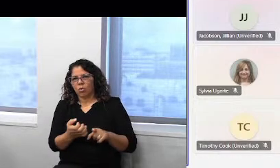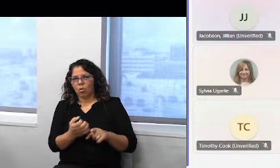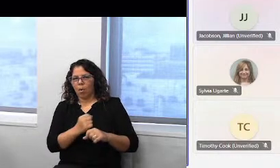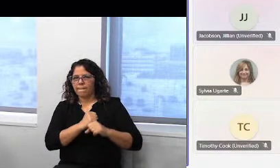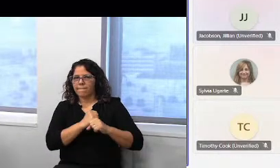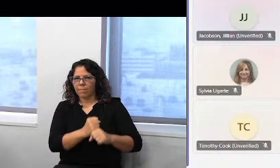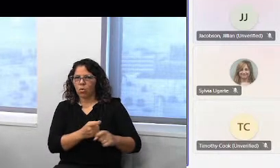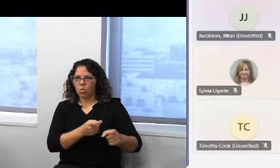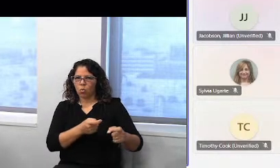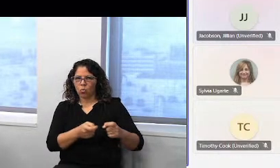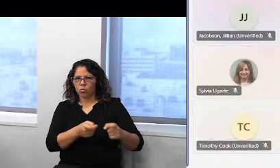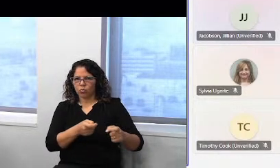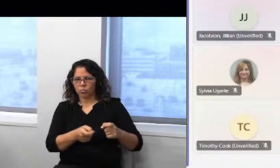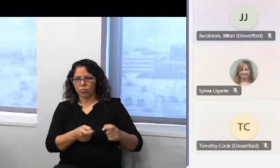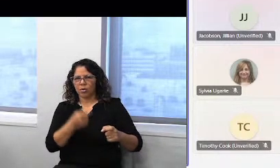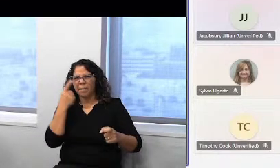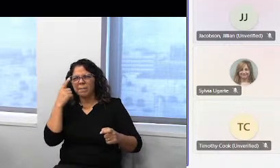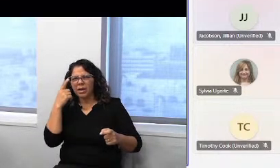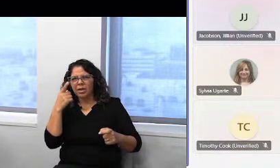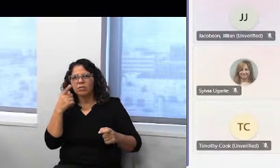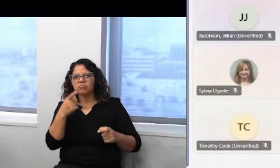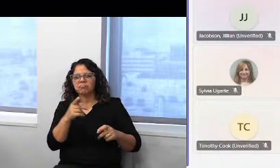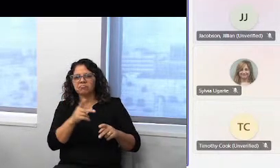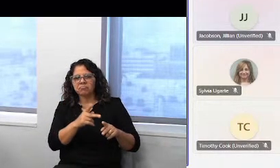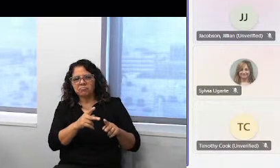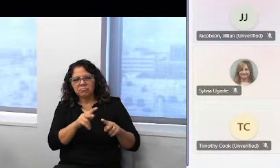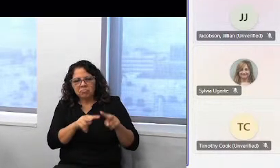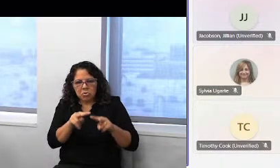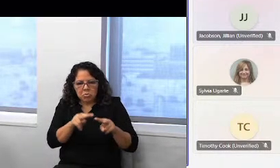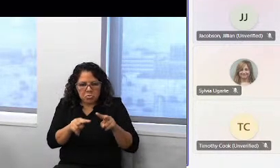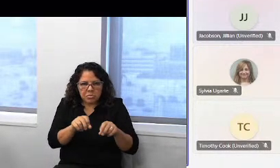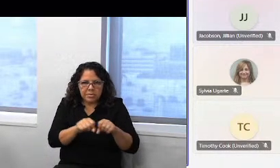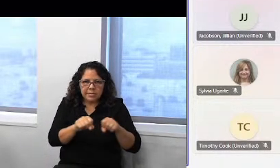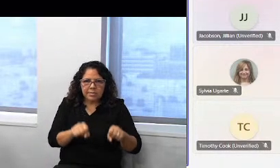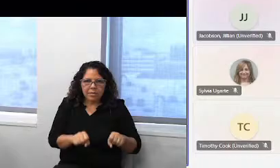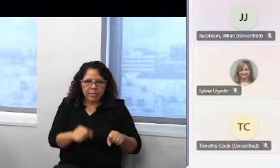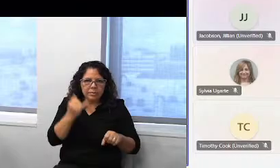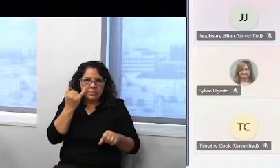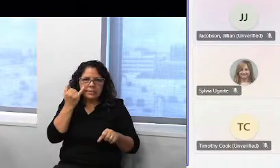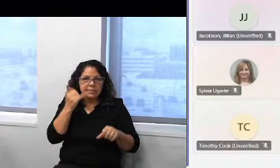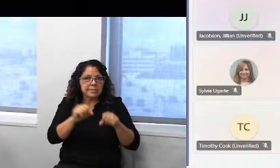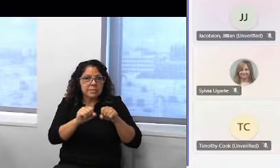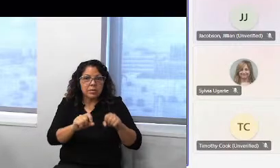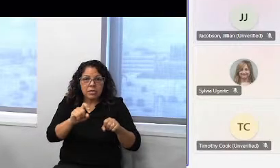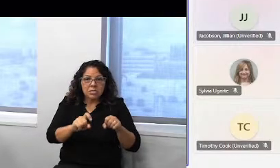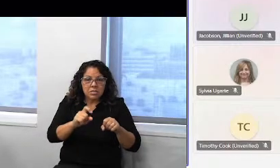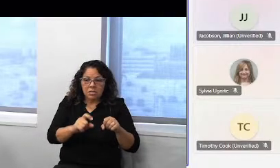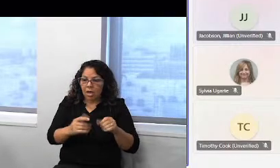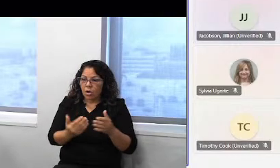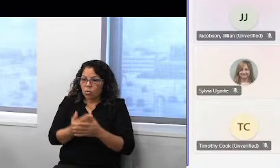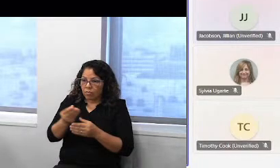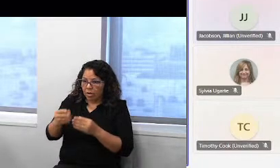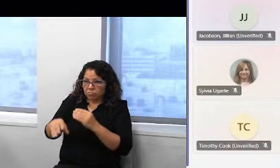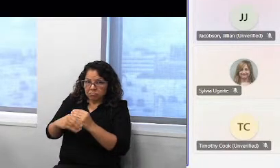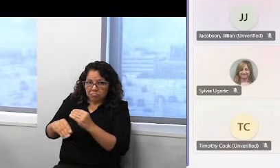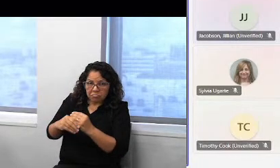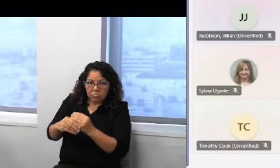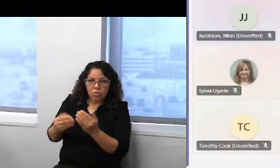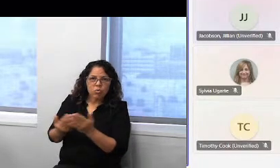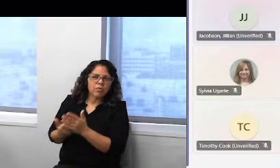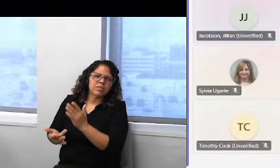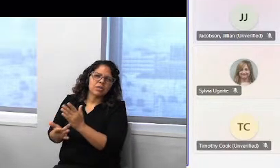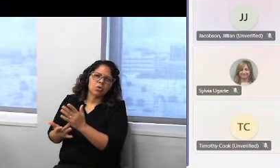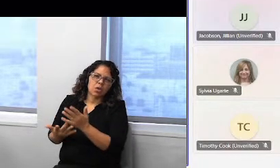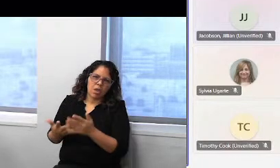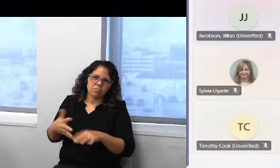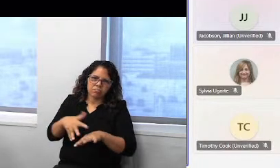protect the system from events that actually also need to be upgraded to newer technology, because it has to be integrated with the project. So we are preparing the